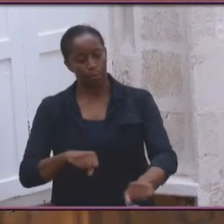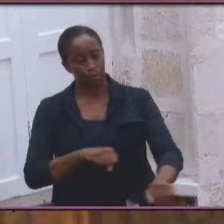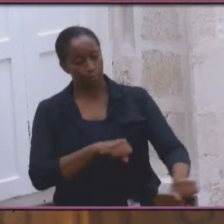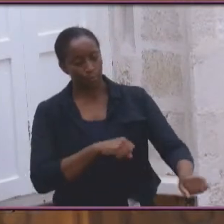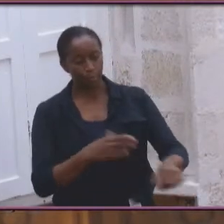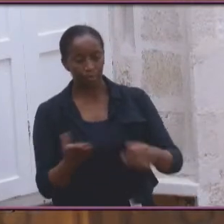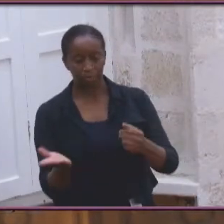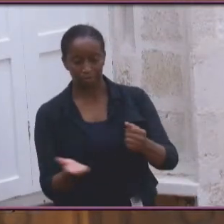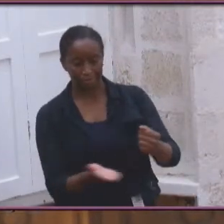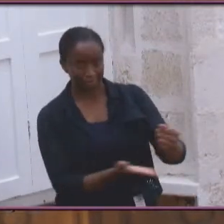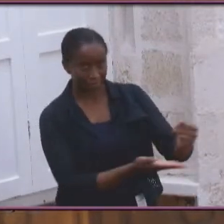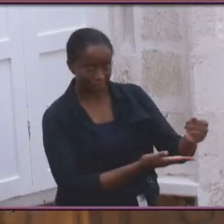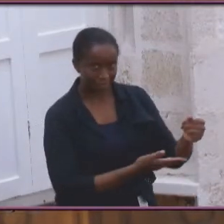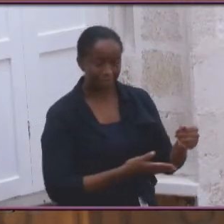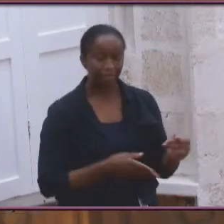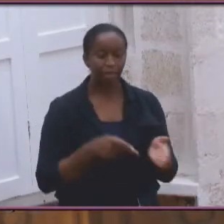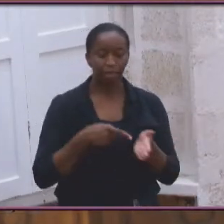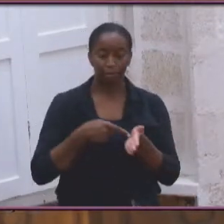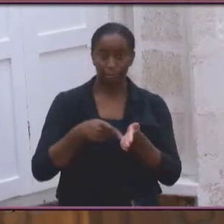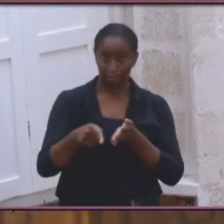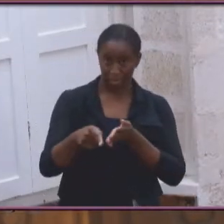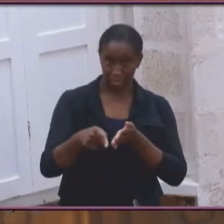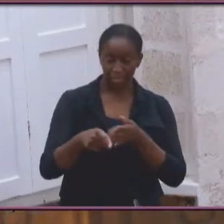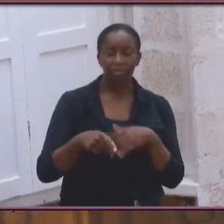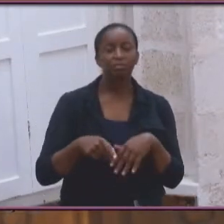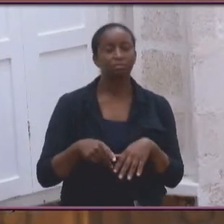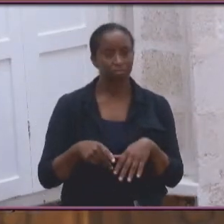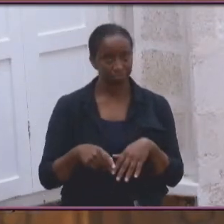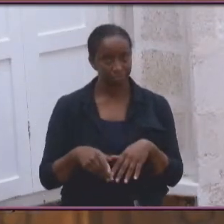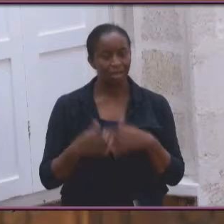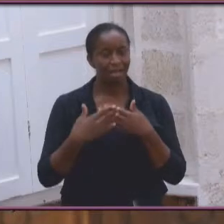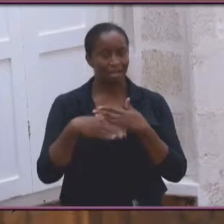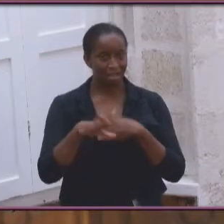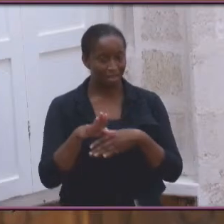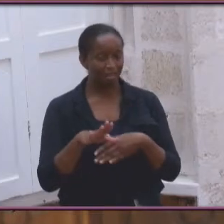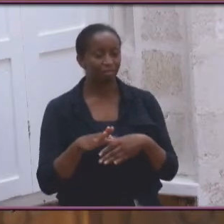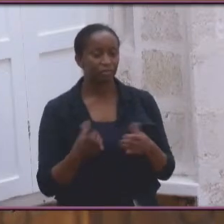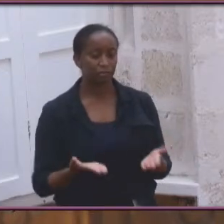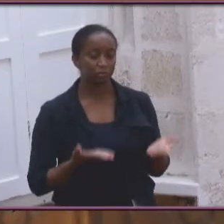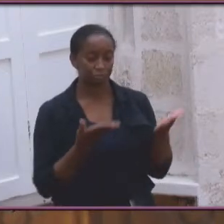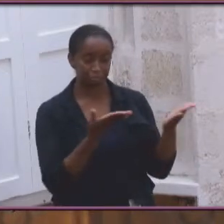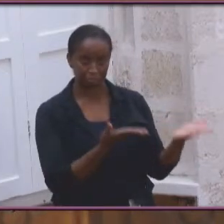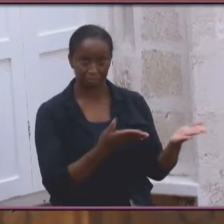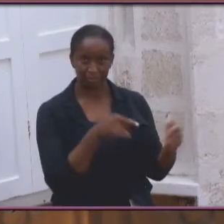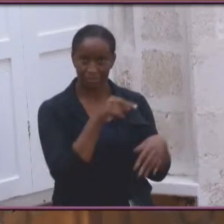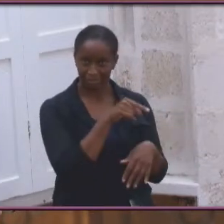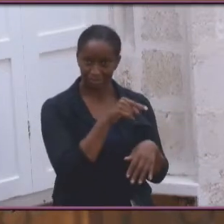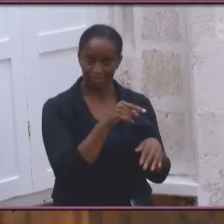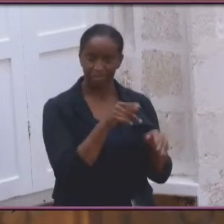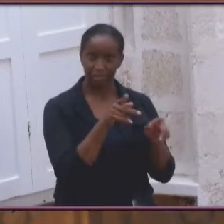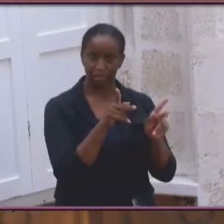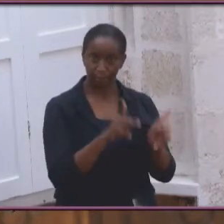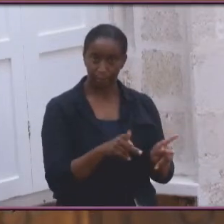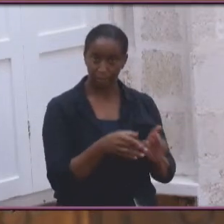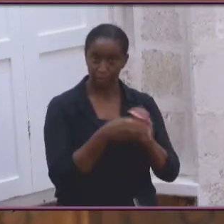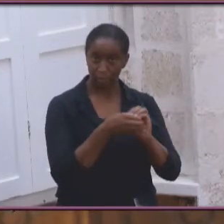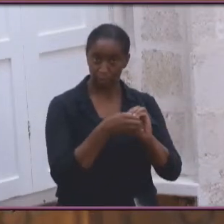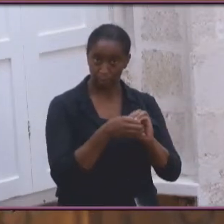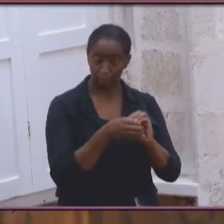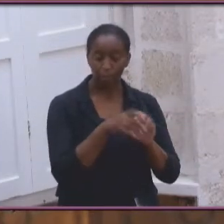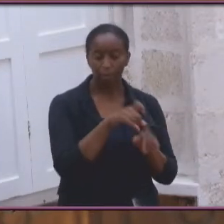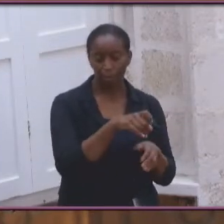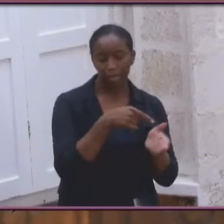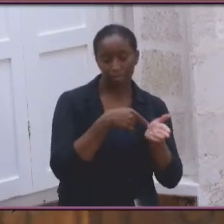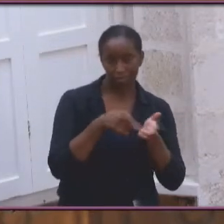Act. There are, of course, provisions for people to appeal to these things, in terms of assistance, in terms of a